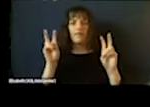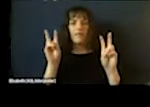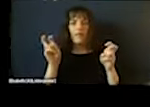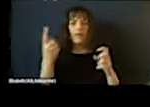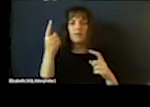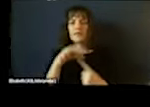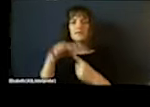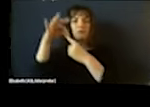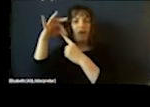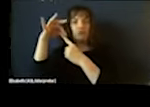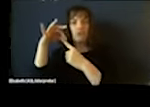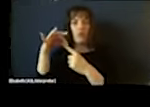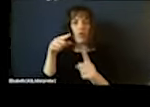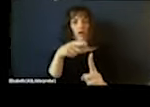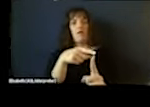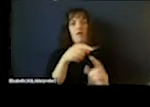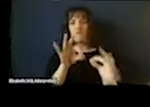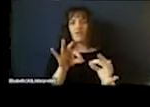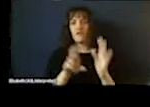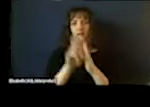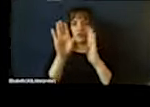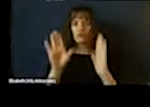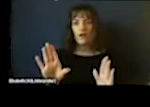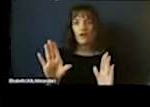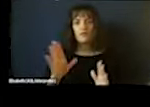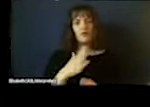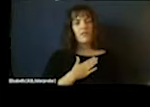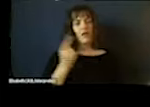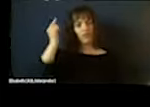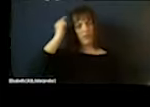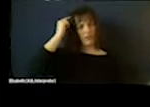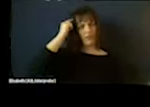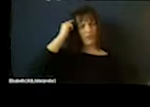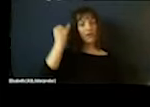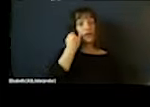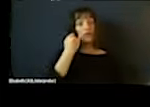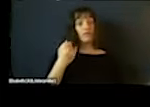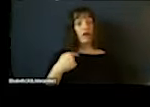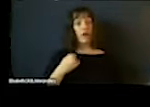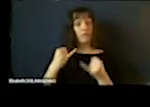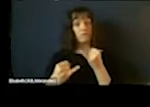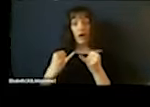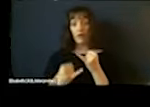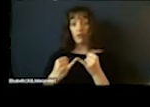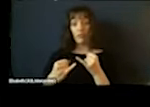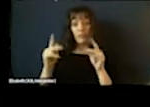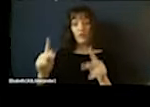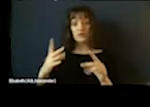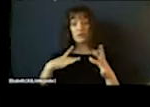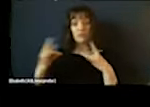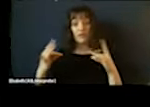that. So one of my thought is, if I became a final one, even if I'm not a good fit, that will be the kind